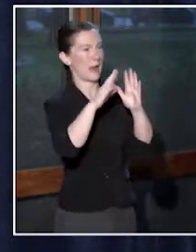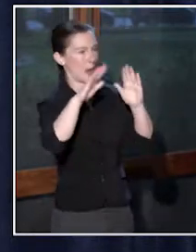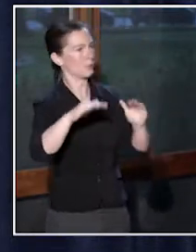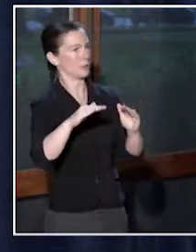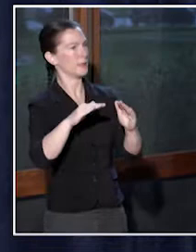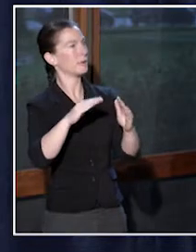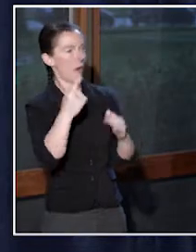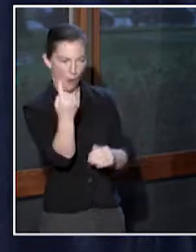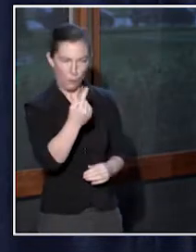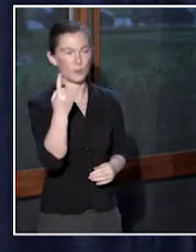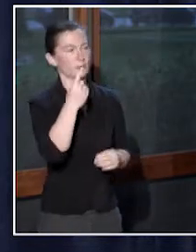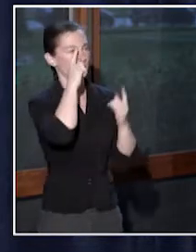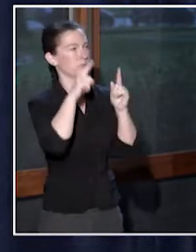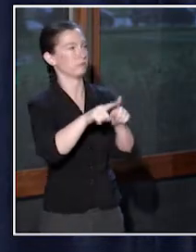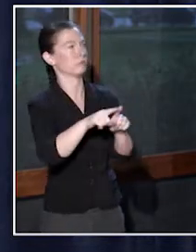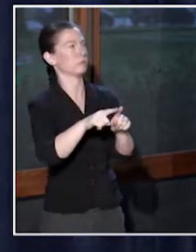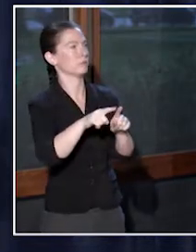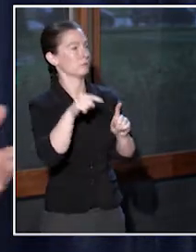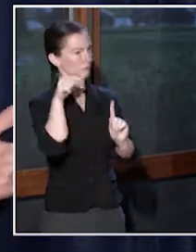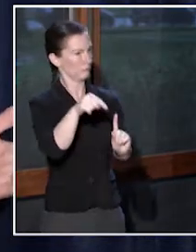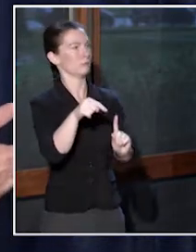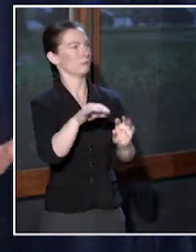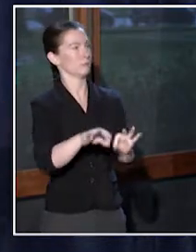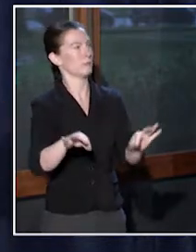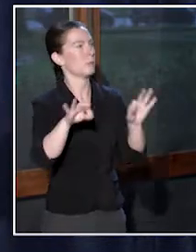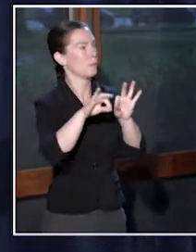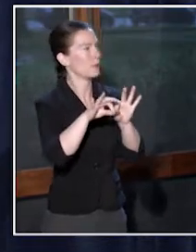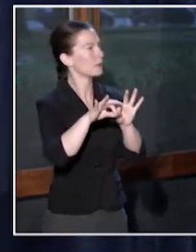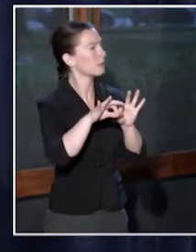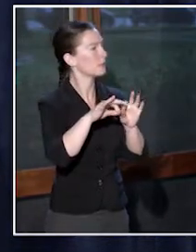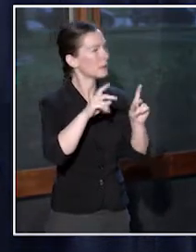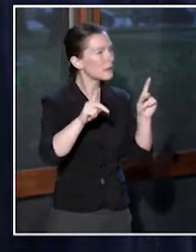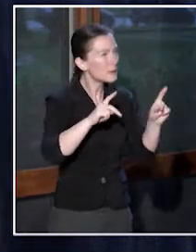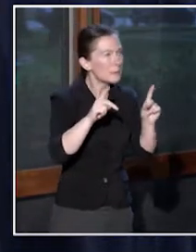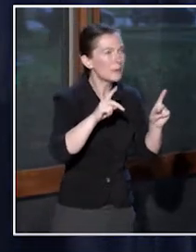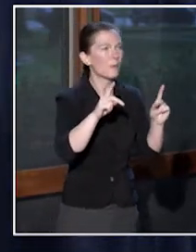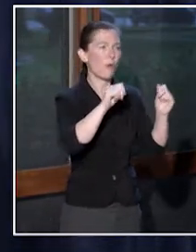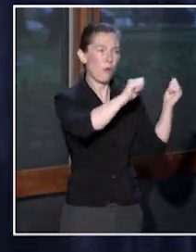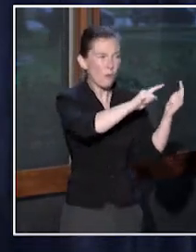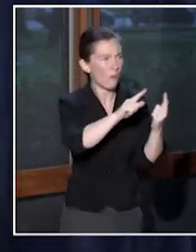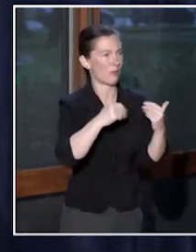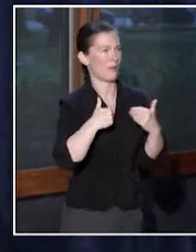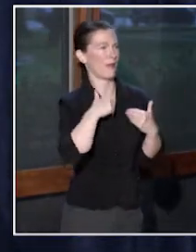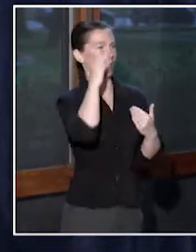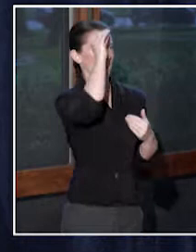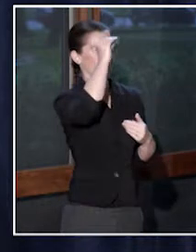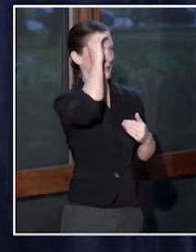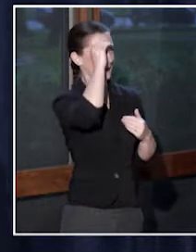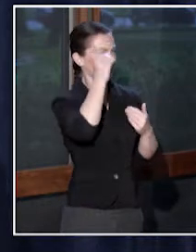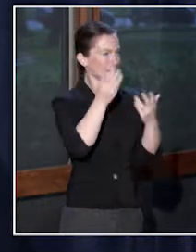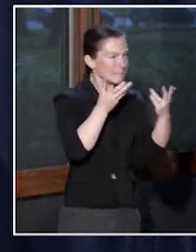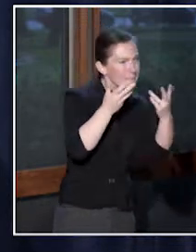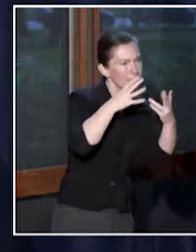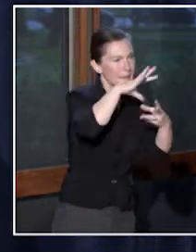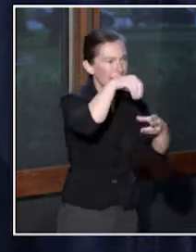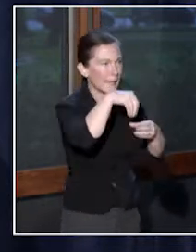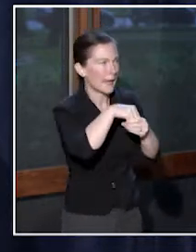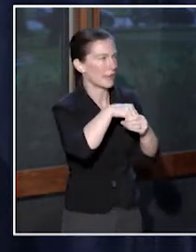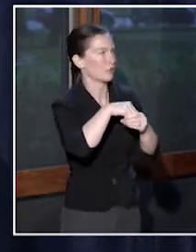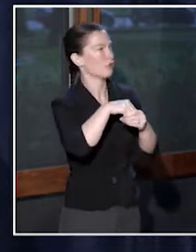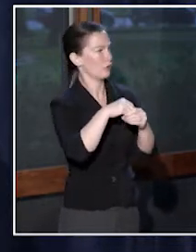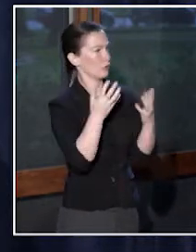engaged around housing. Everybody has an opinion on how we should be approaching